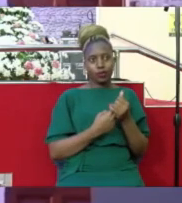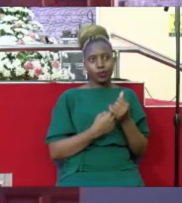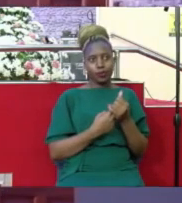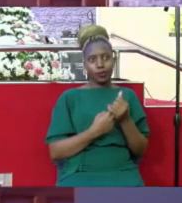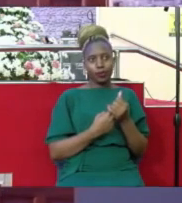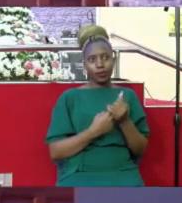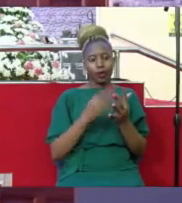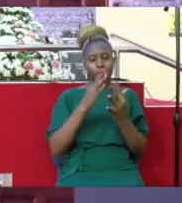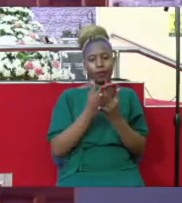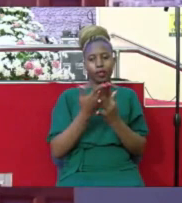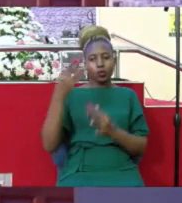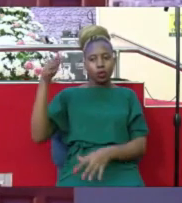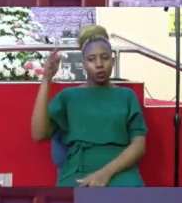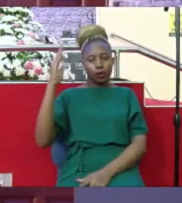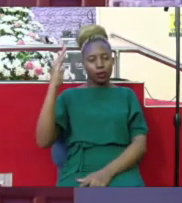between God,